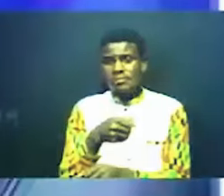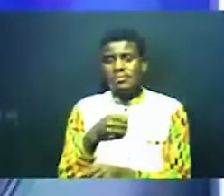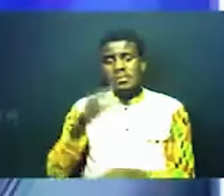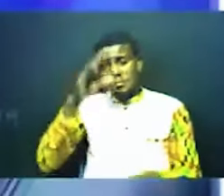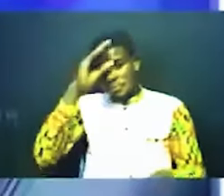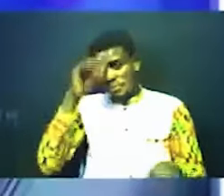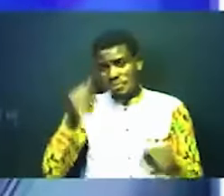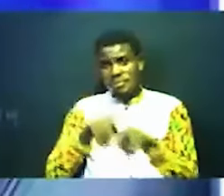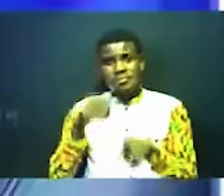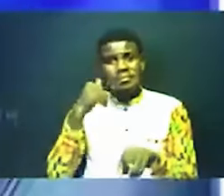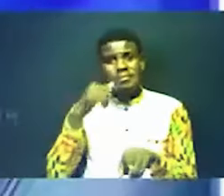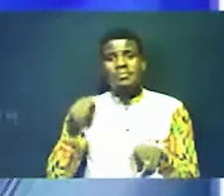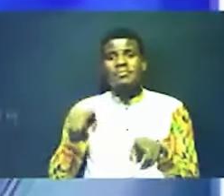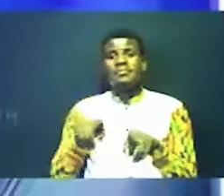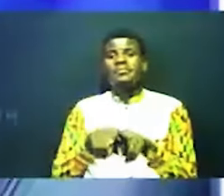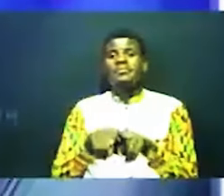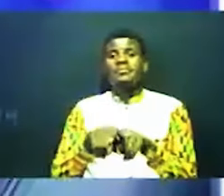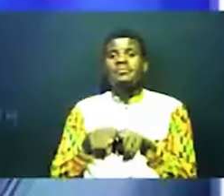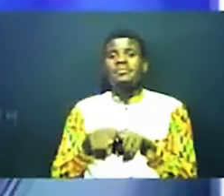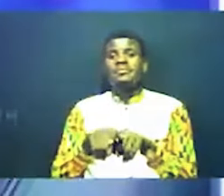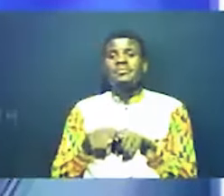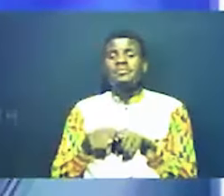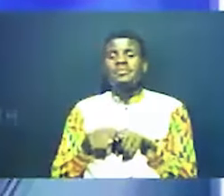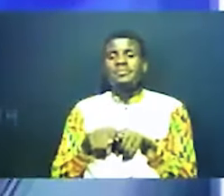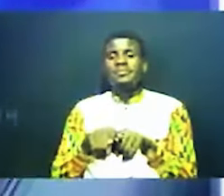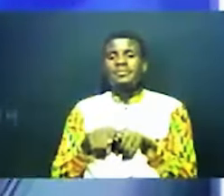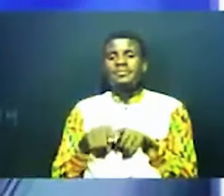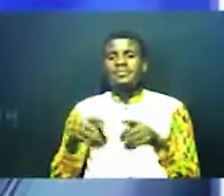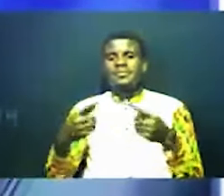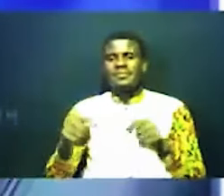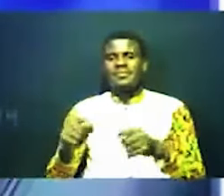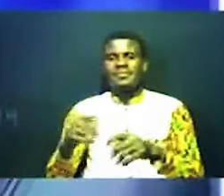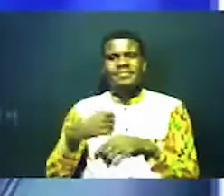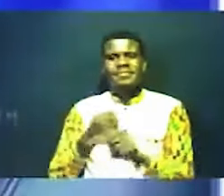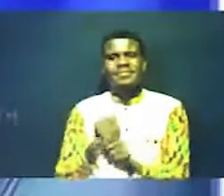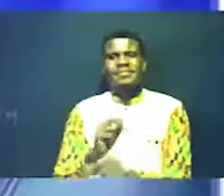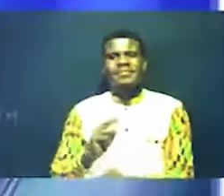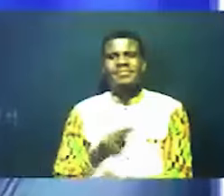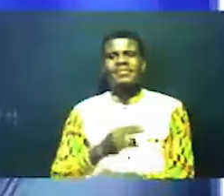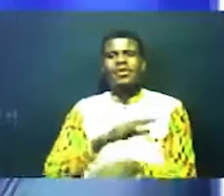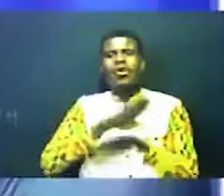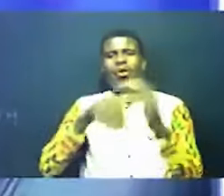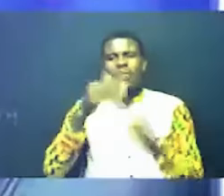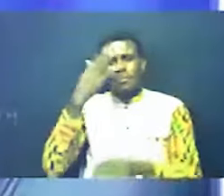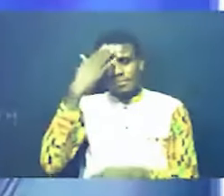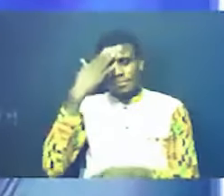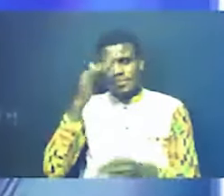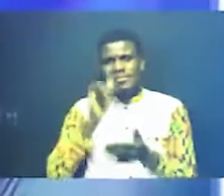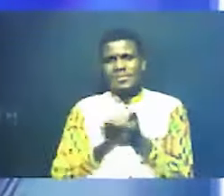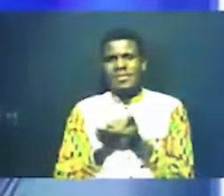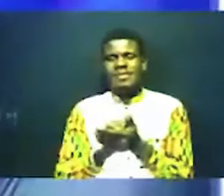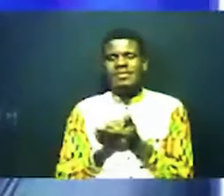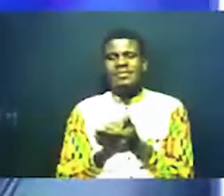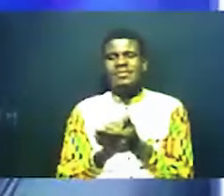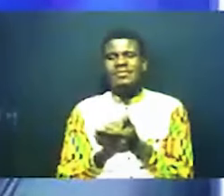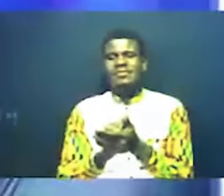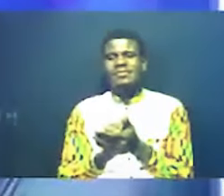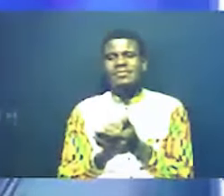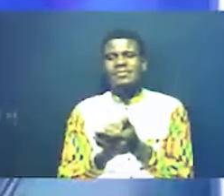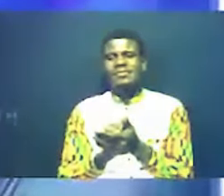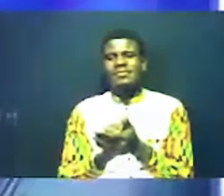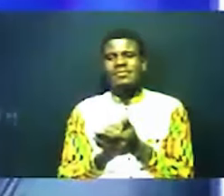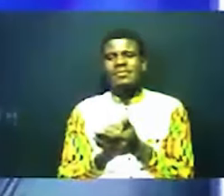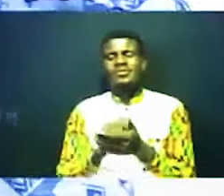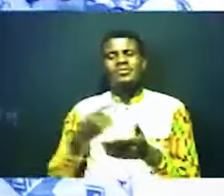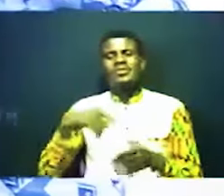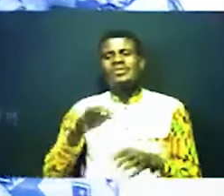and sisters. Ose enuanom, trying to let us all know that these ones belong to our fraternity. They are of